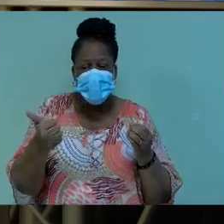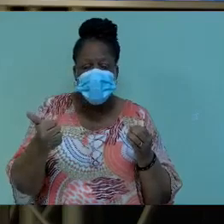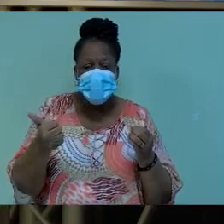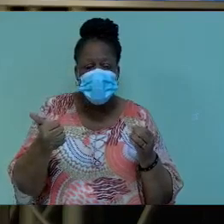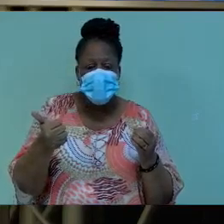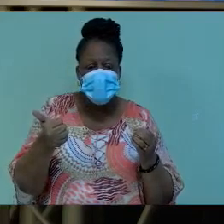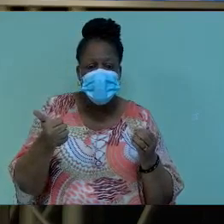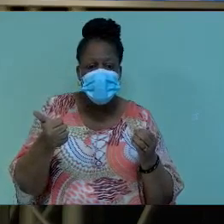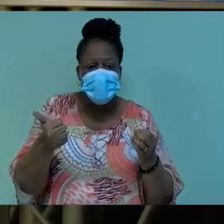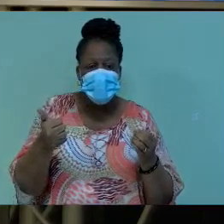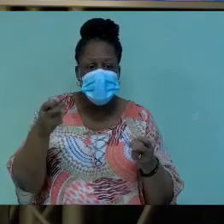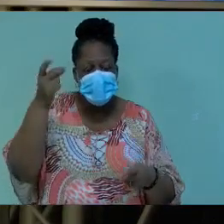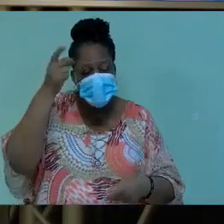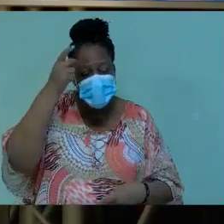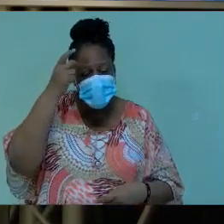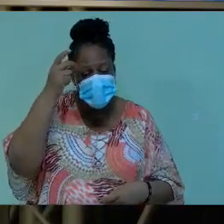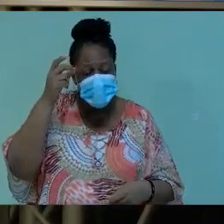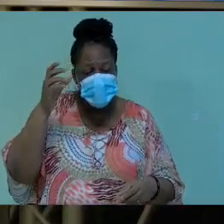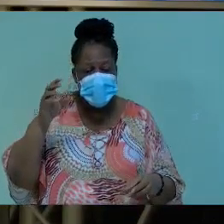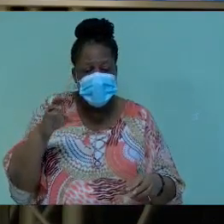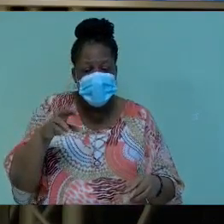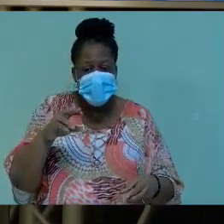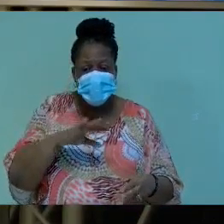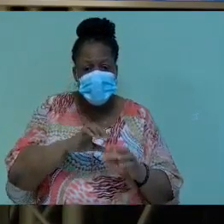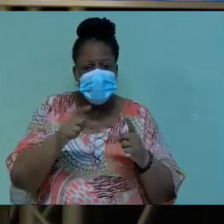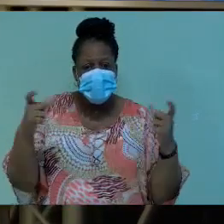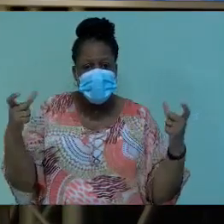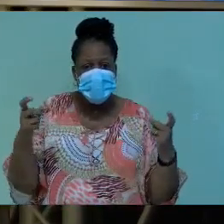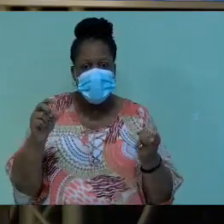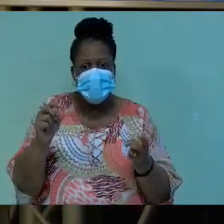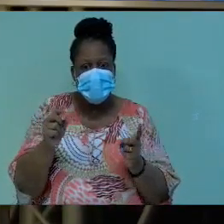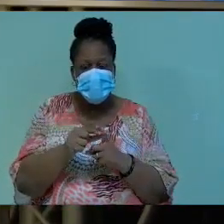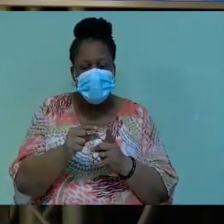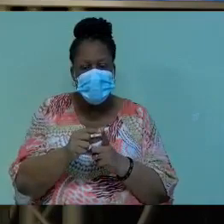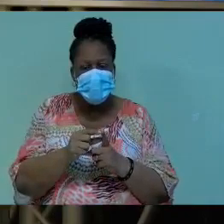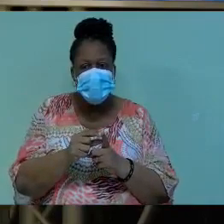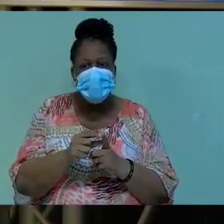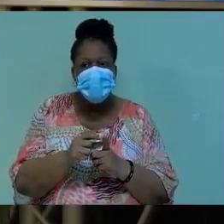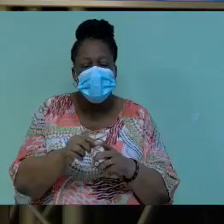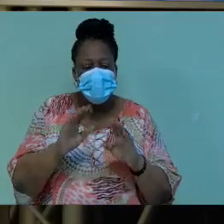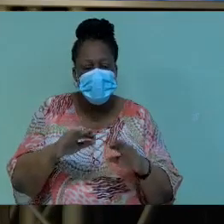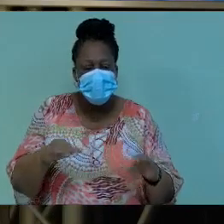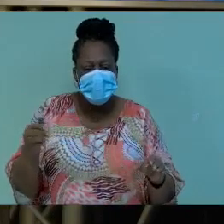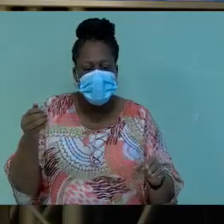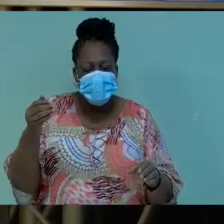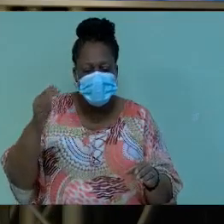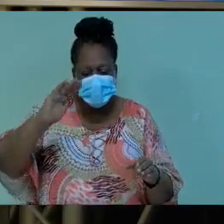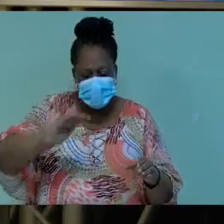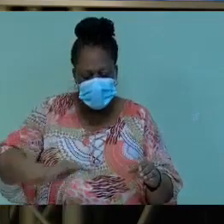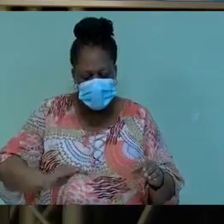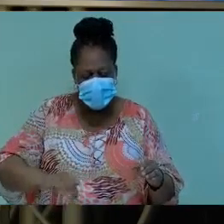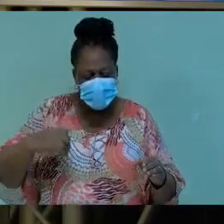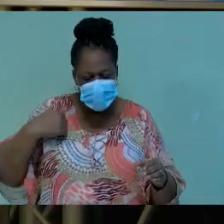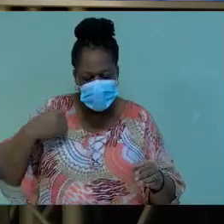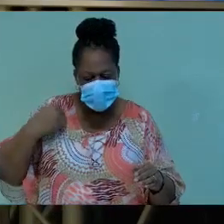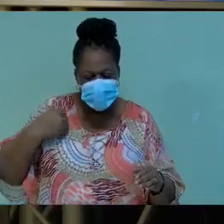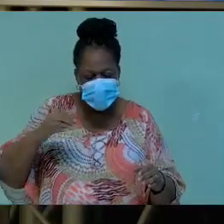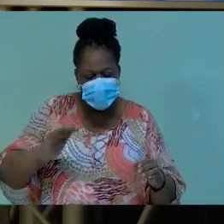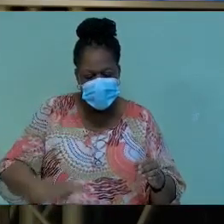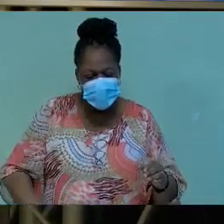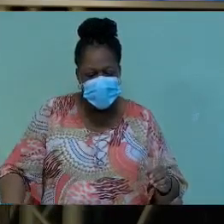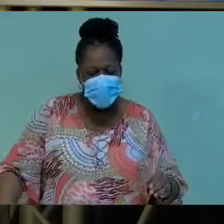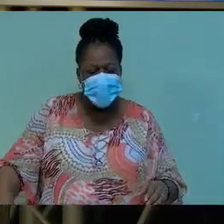Kawasaki syndrome, or disease, is a disease that affects children below the age of 5. And it affects mainly the medium-sized blood